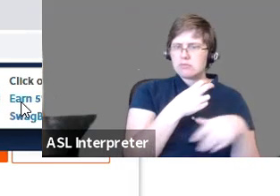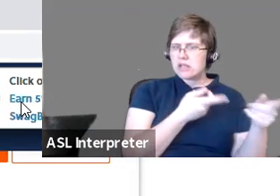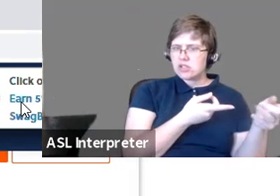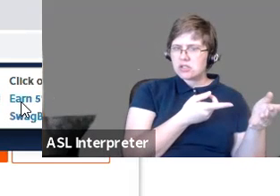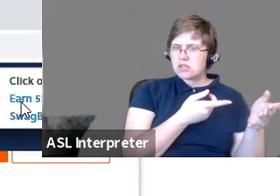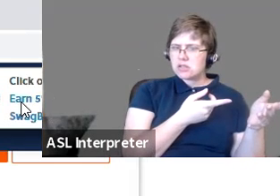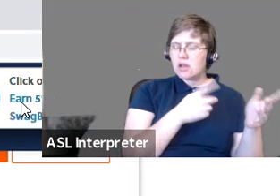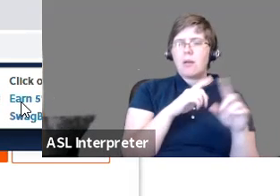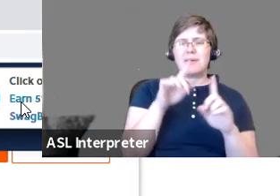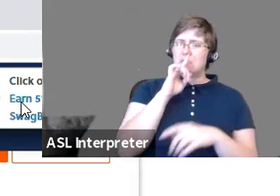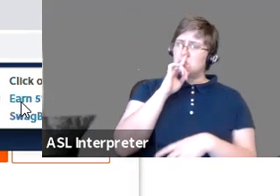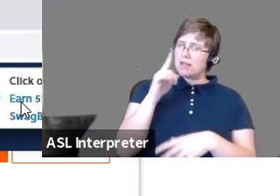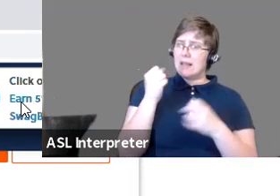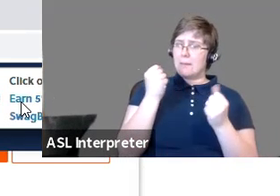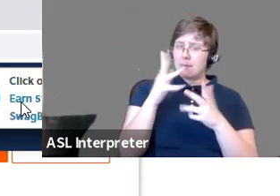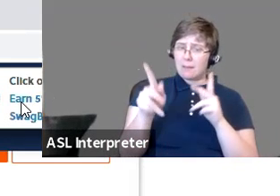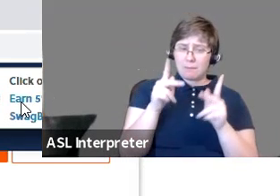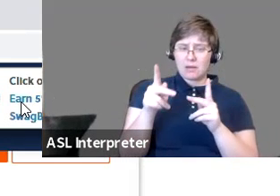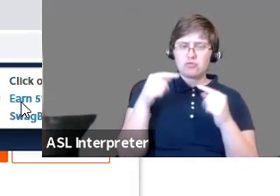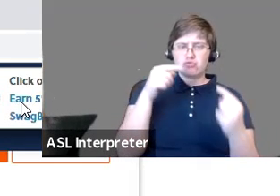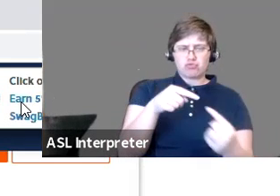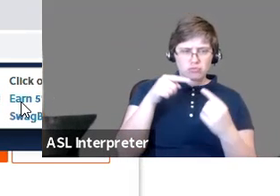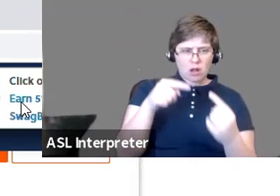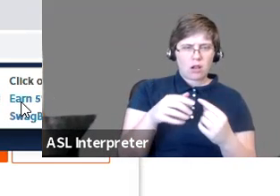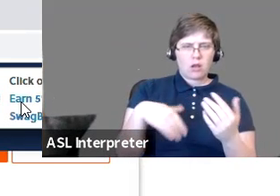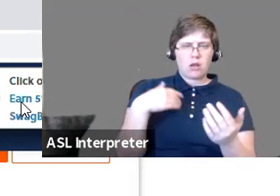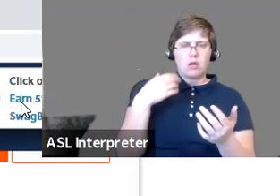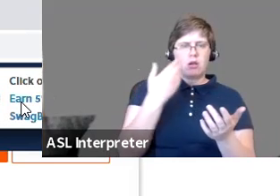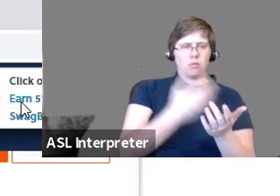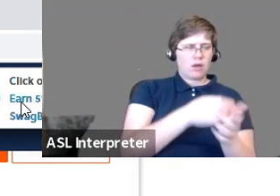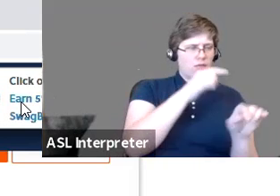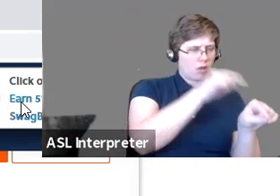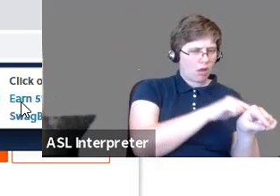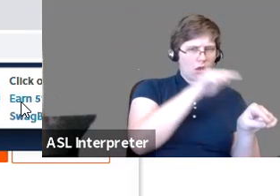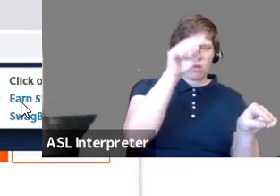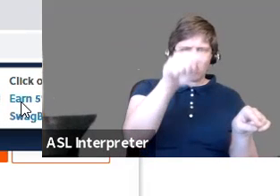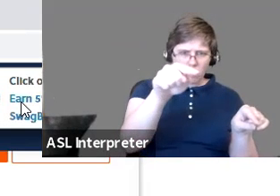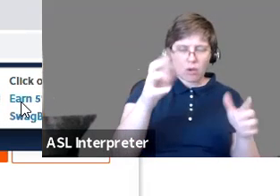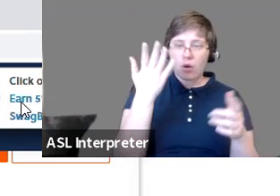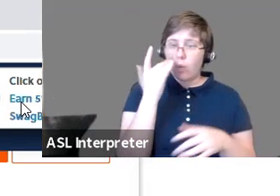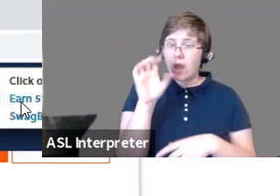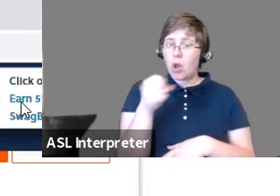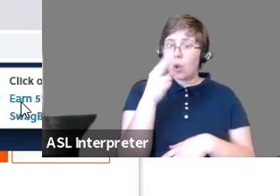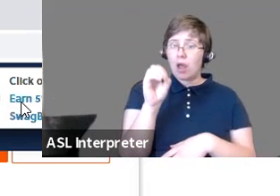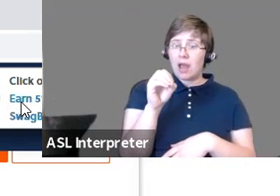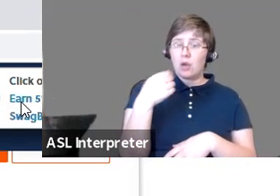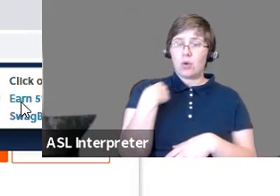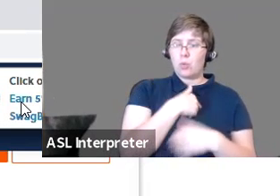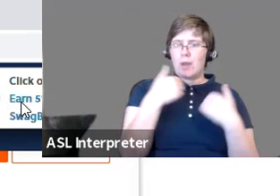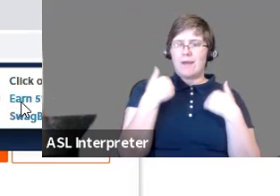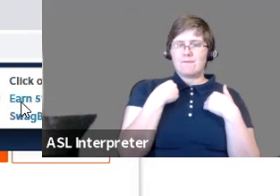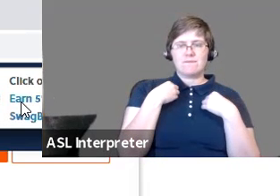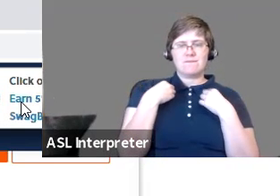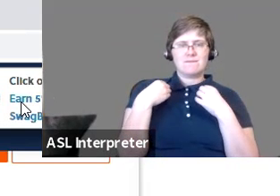But really a lot of folks have trouble getting from place to place because in Ohio we have